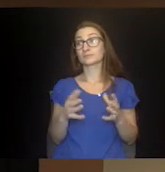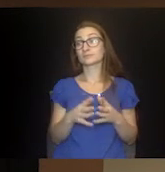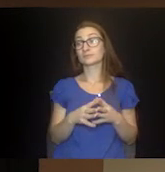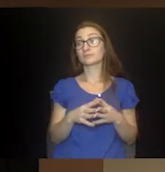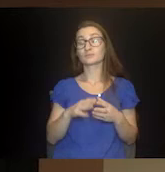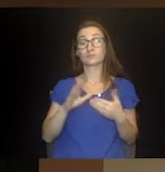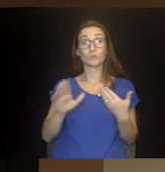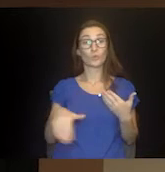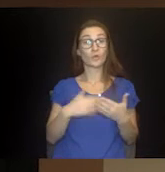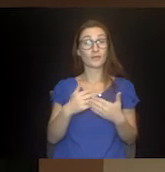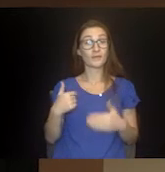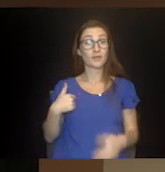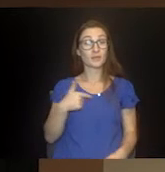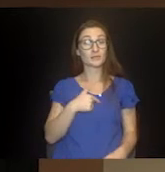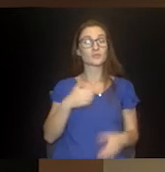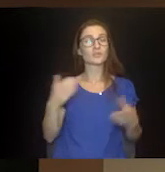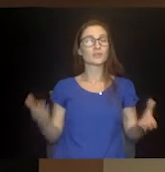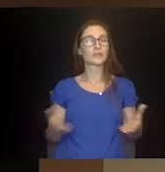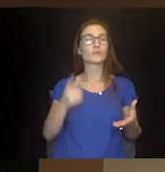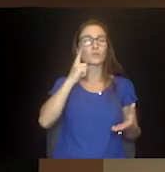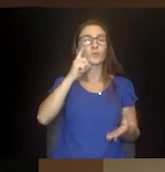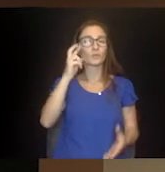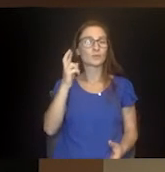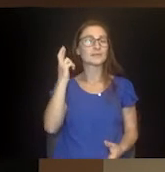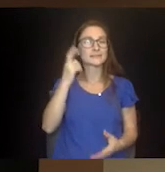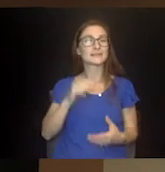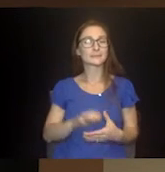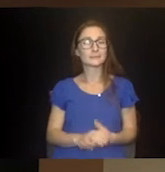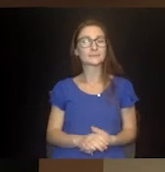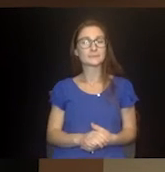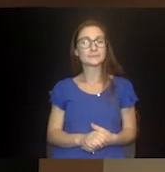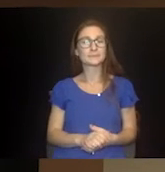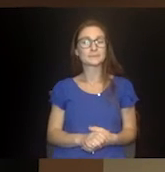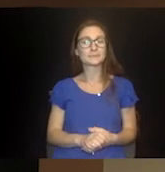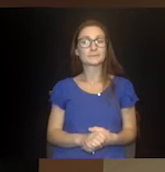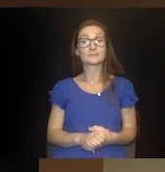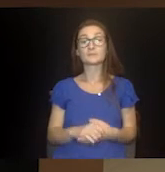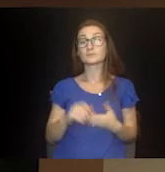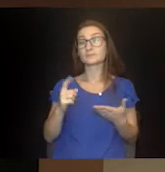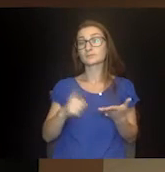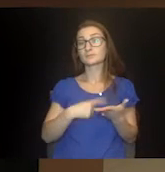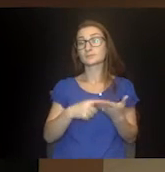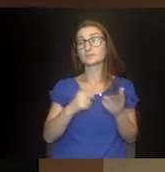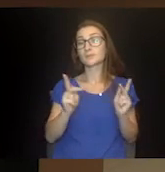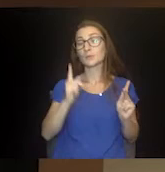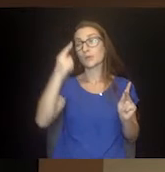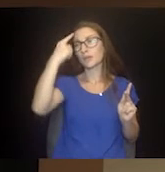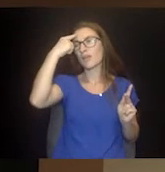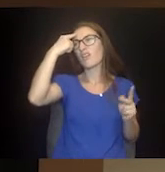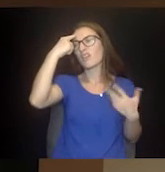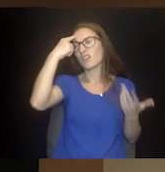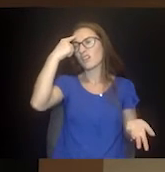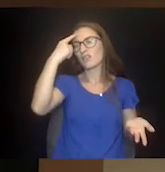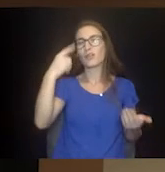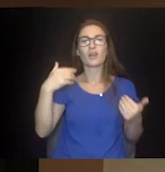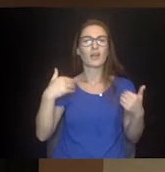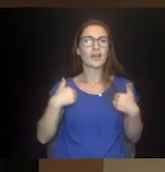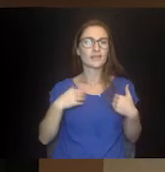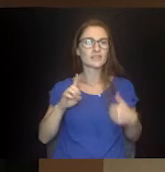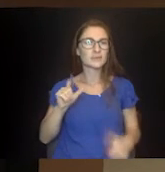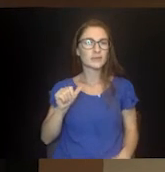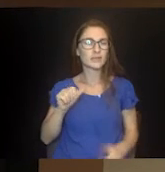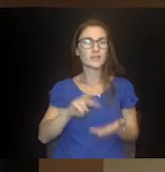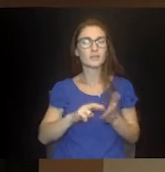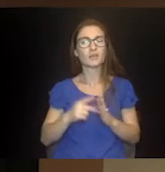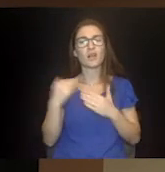is that, all of us are here for a reason. And sometimes, people will think that, well,